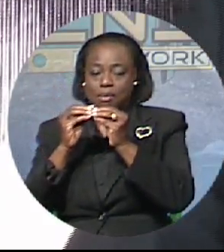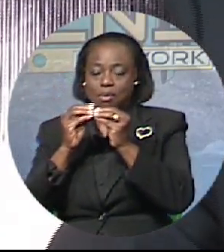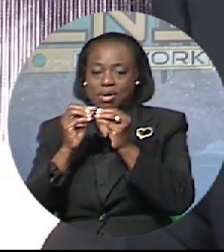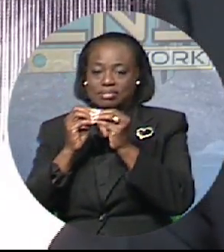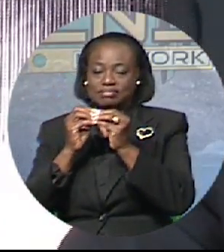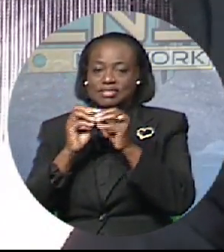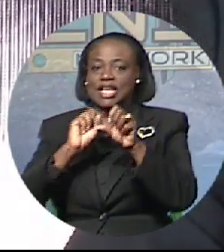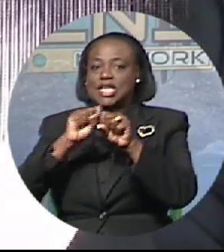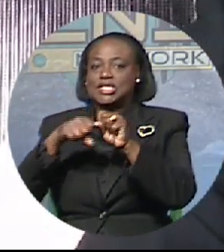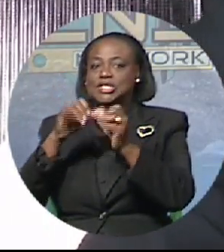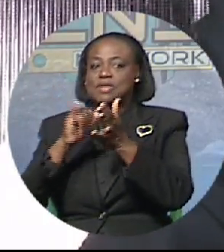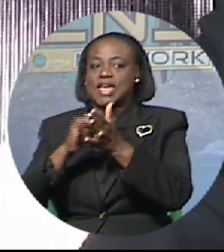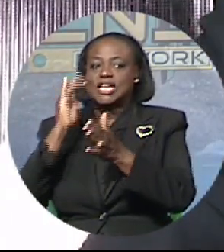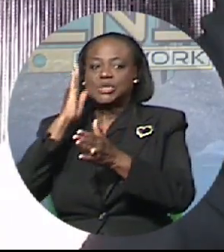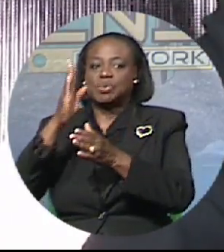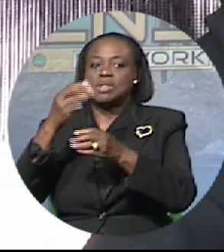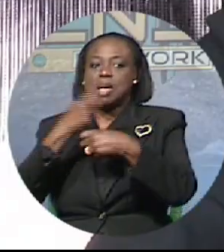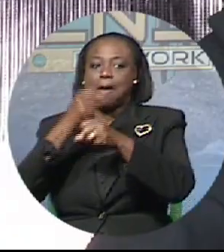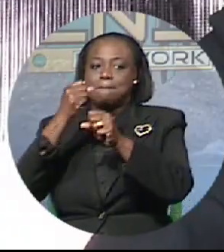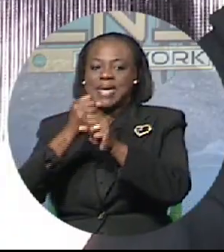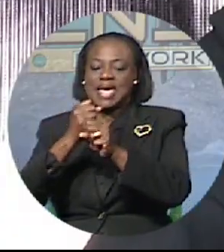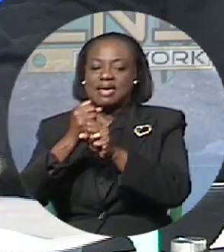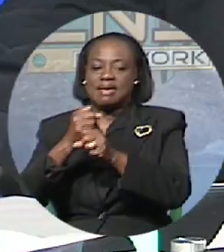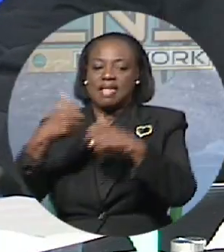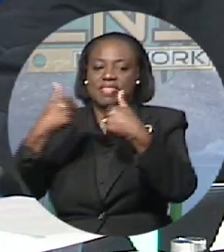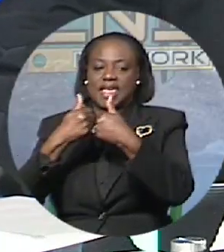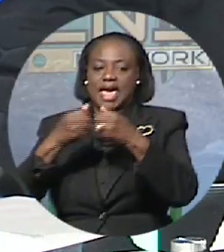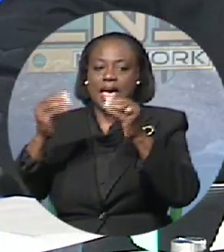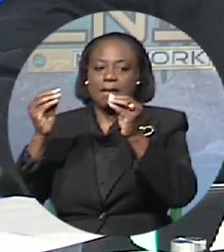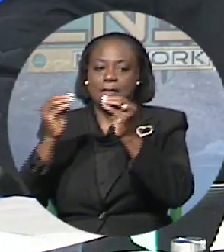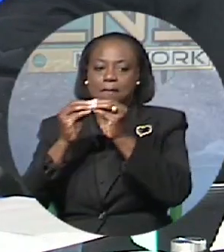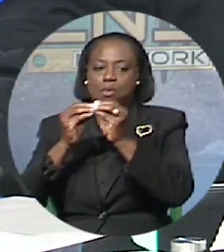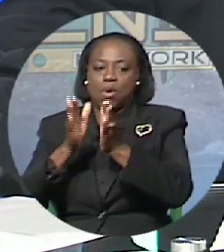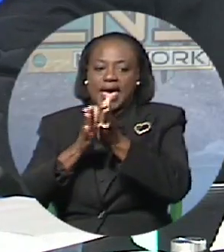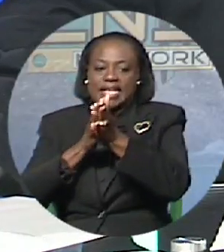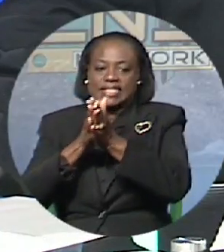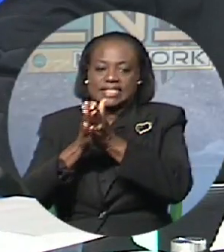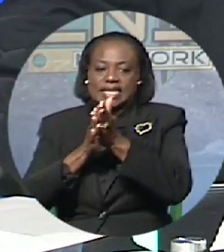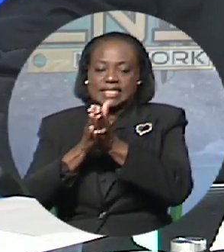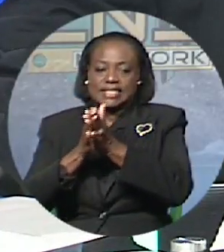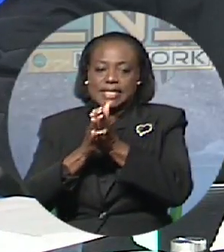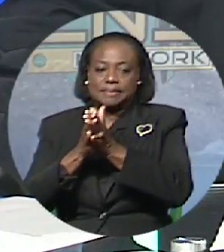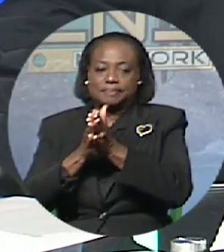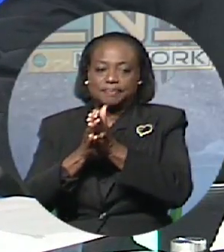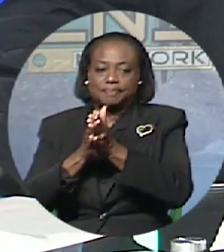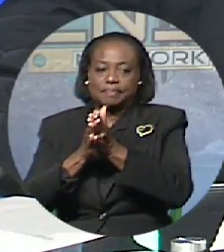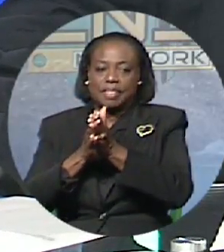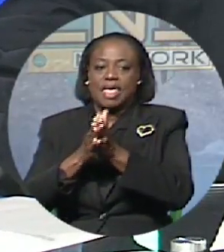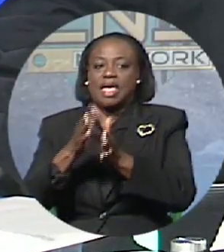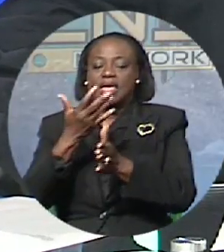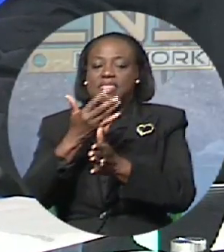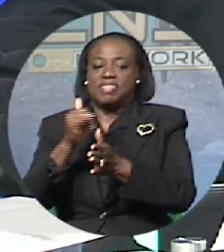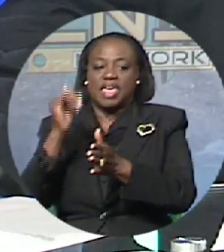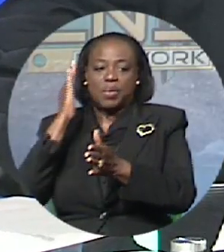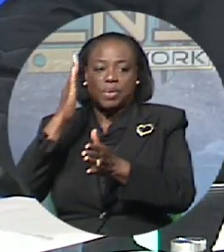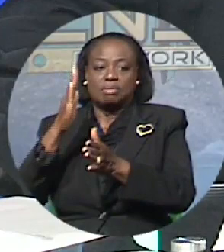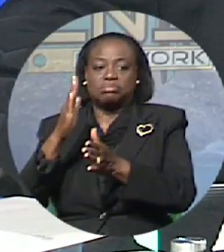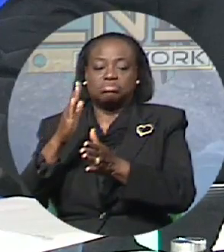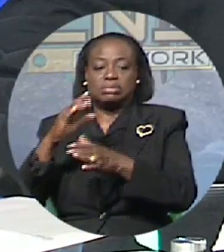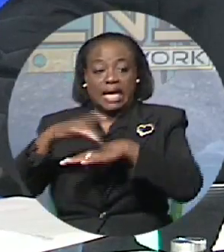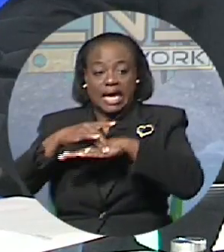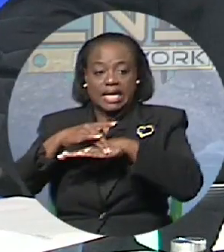And so that is going to make the game even more exciting. Now, the Hotspurs are also expected to bring a big fan base as